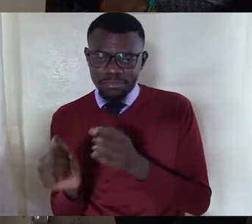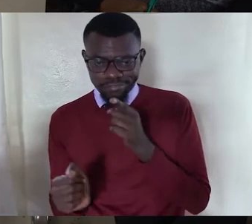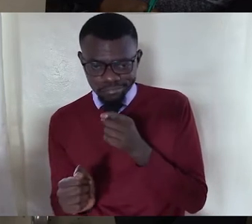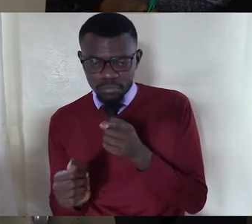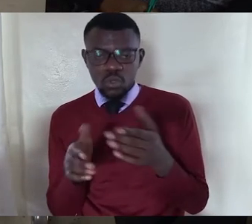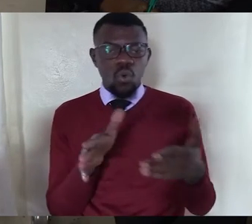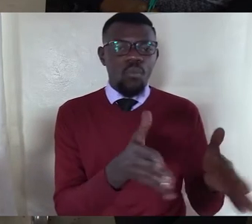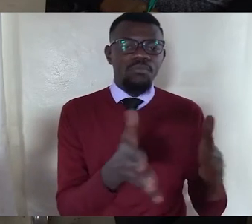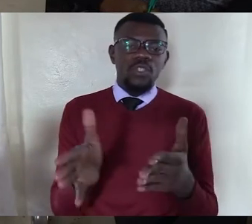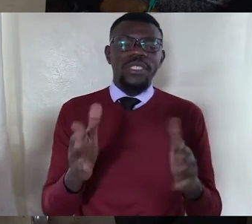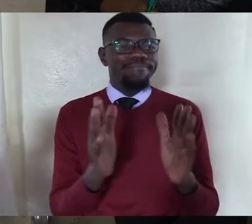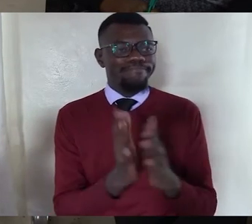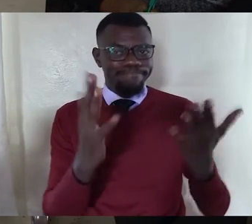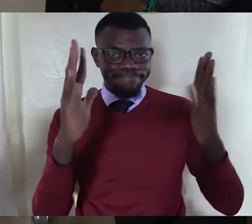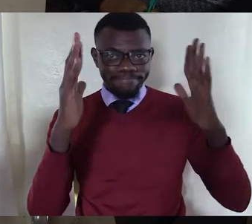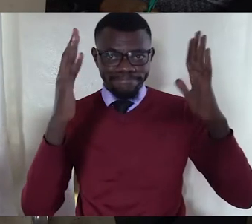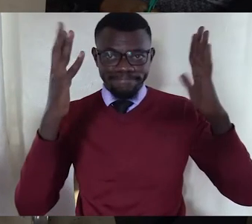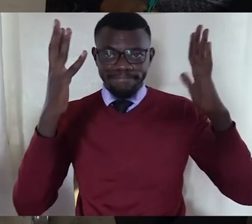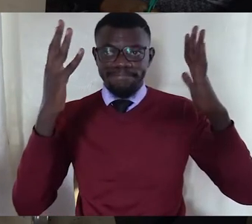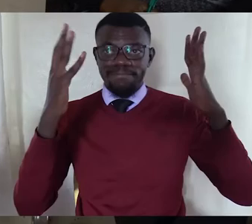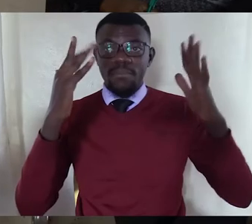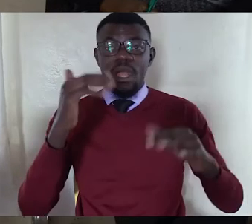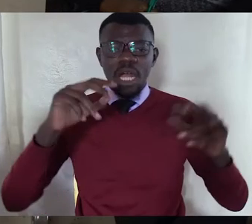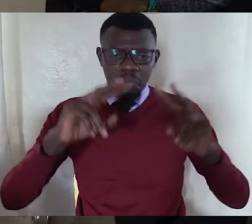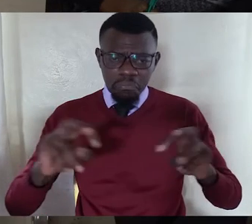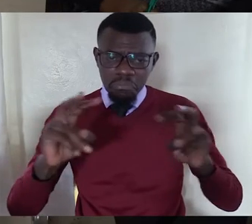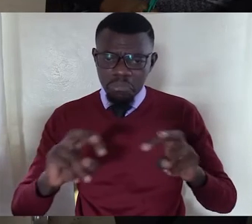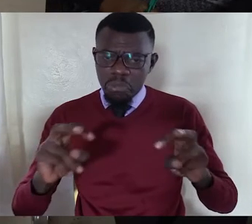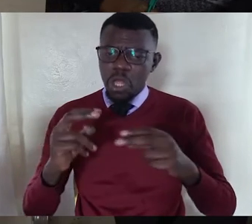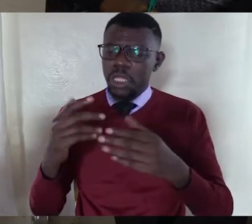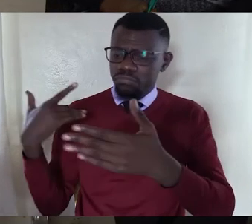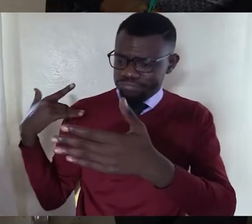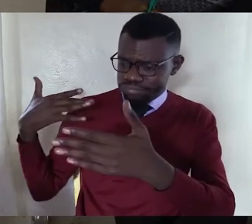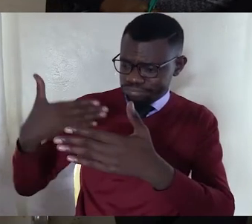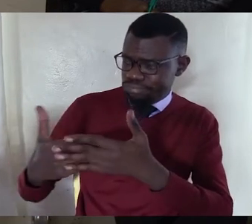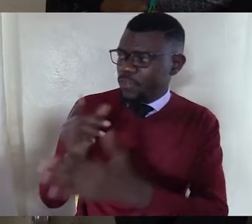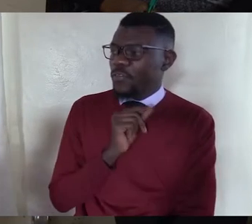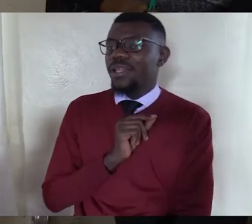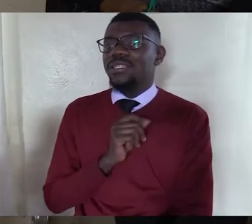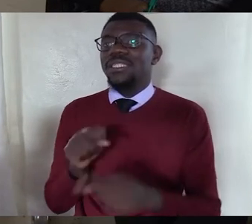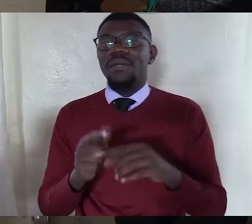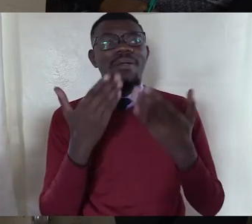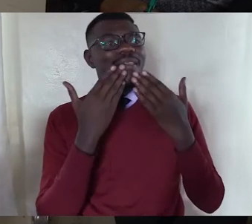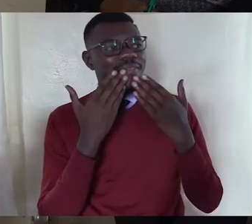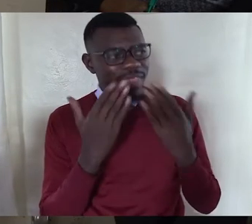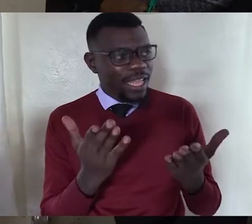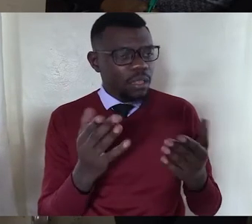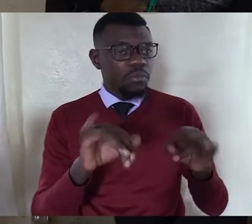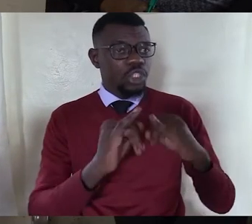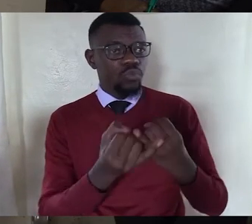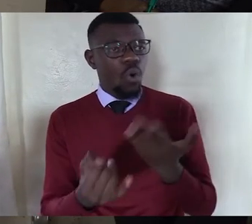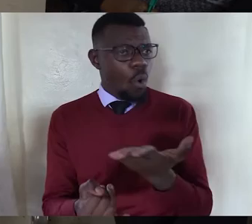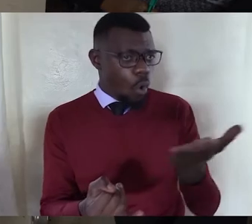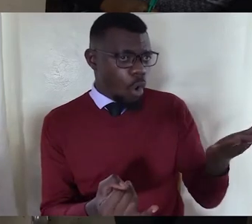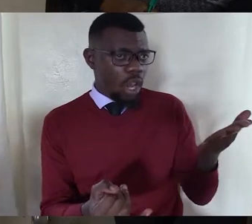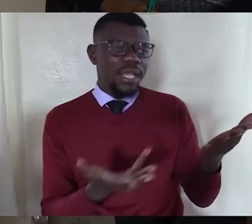opportunity. Congratulations for this research that has been done. I also want to thank all the institutions that are